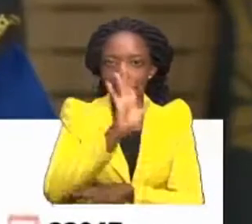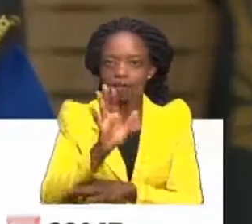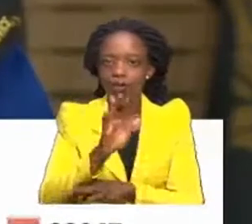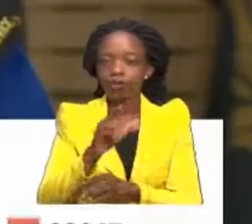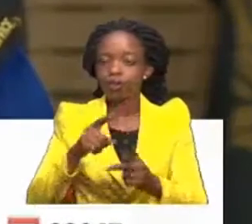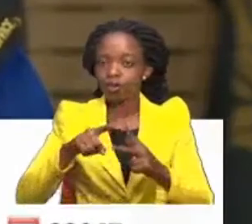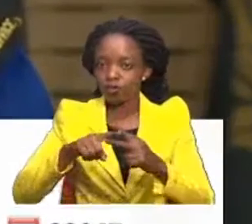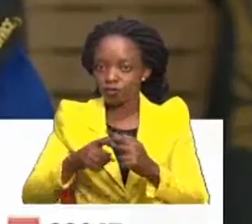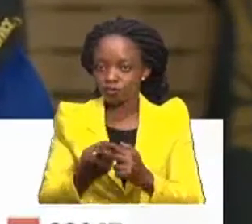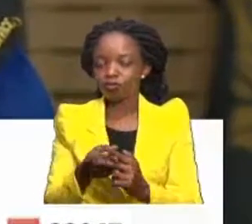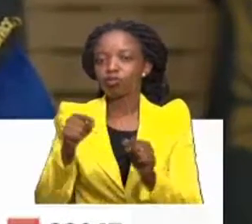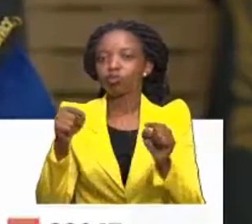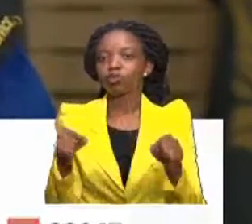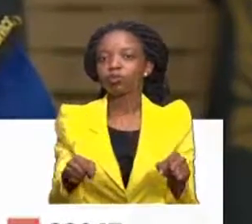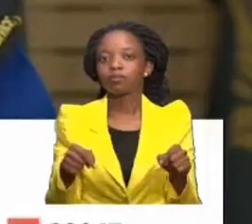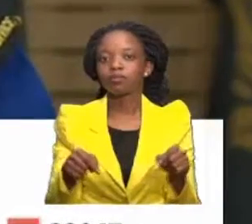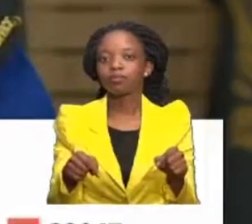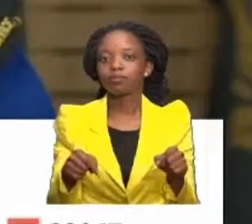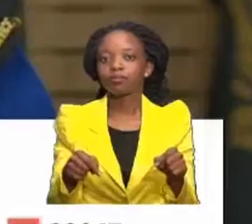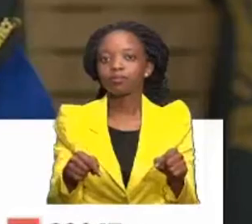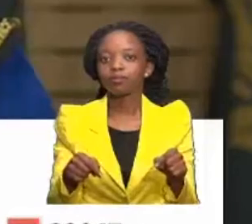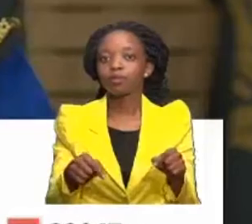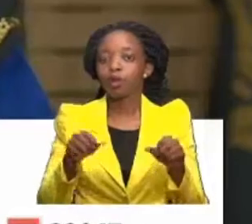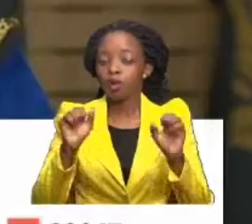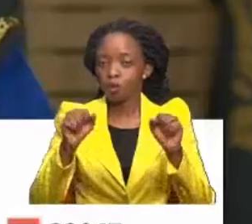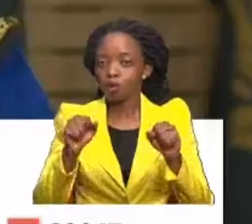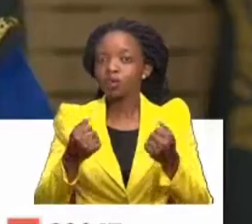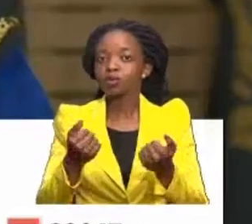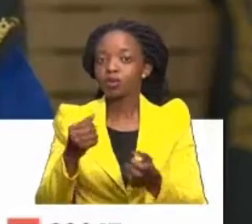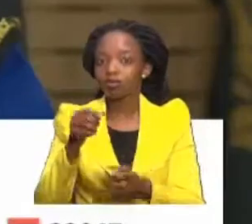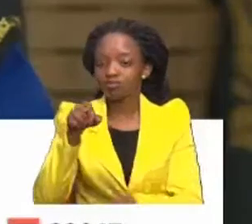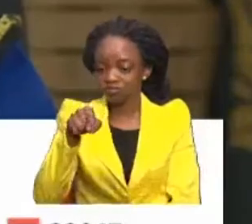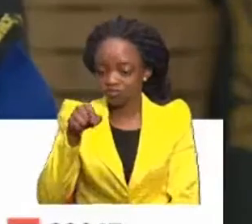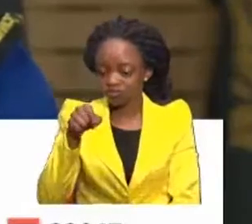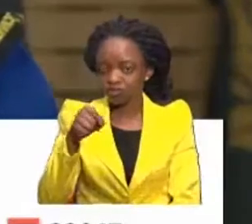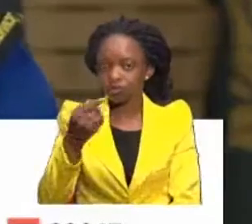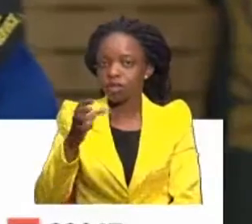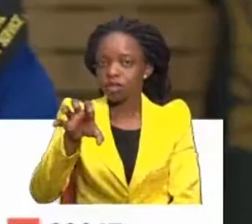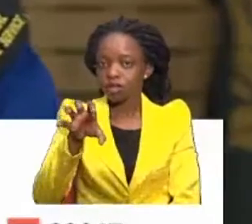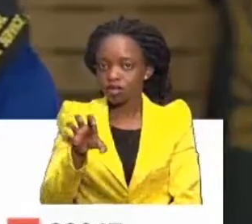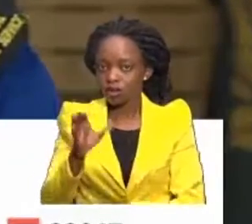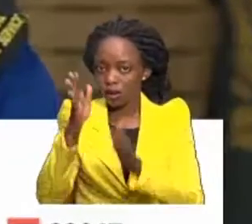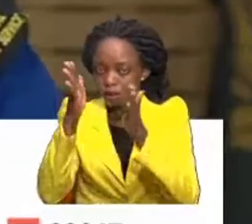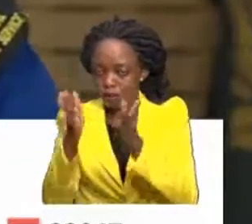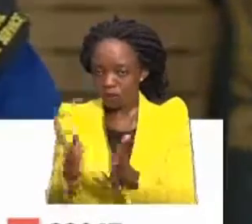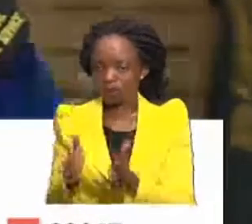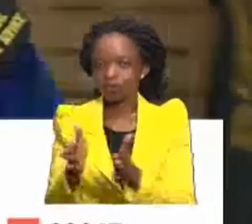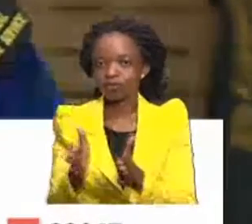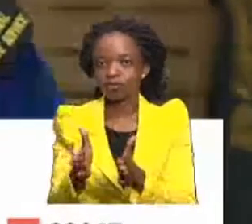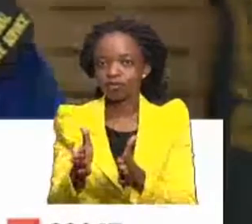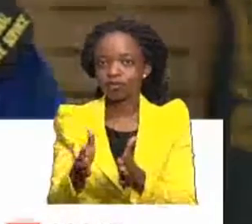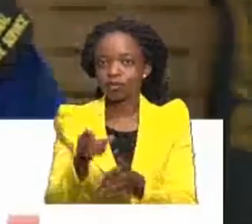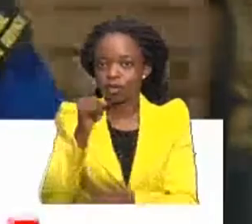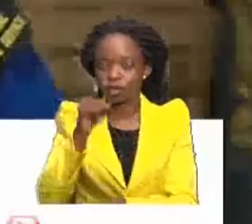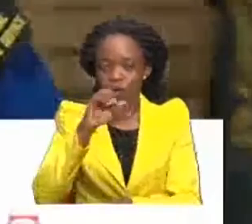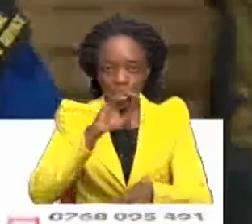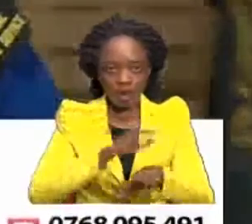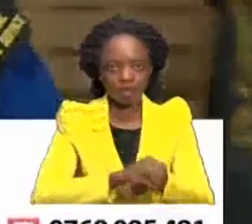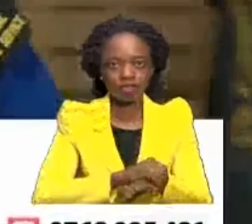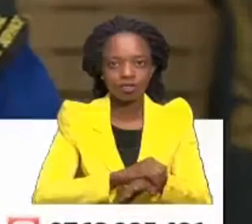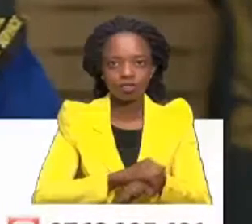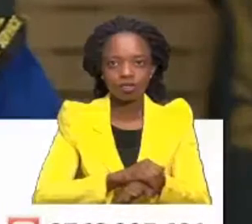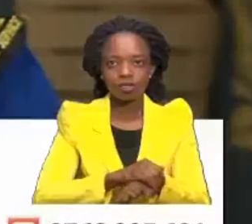with effect from today will deal with the passenger as individual. If you are found in